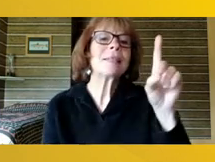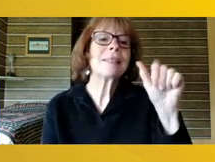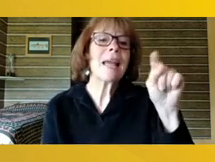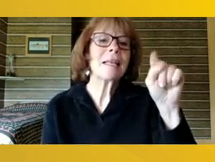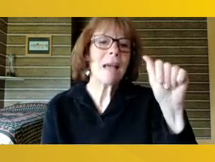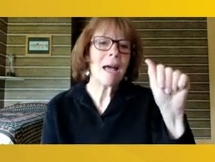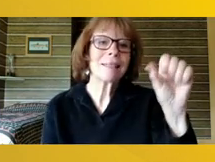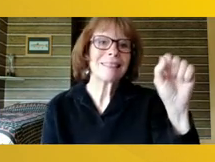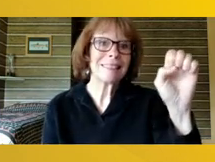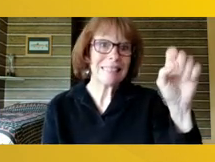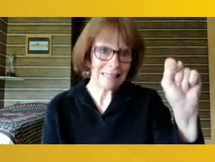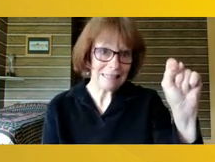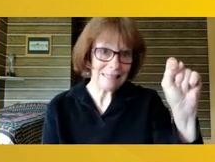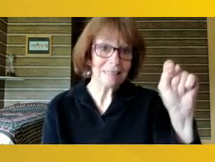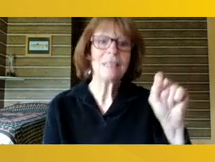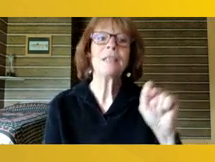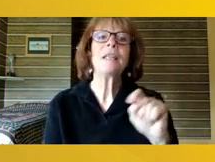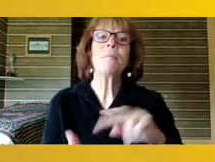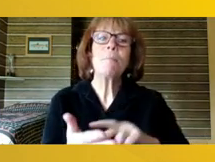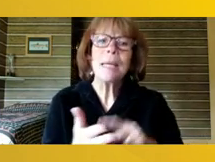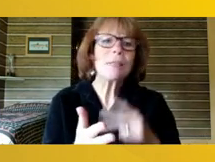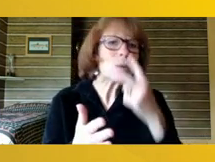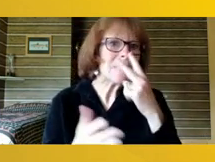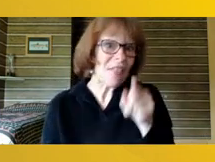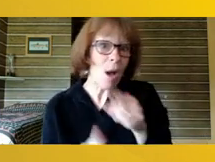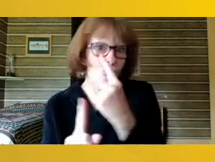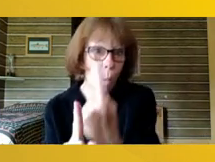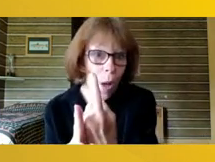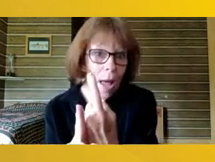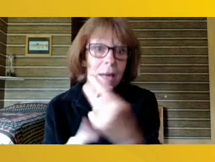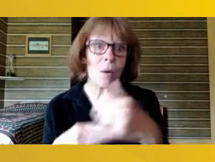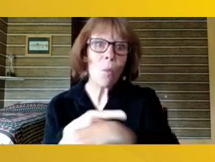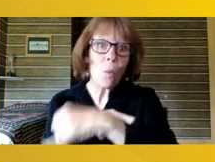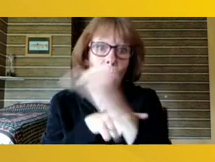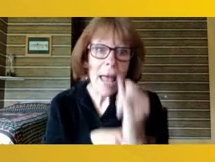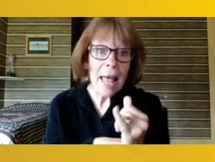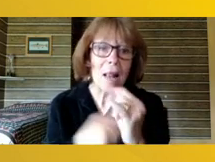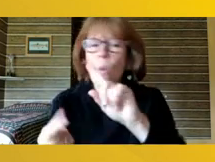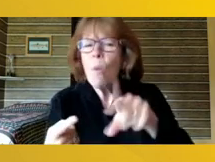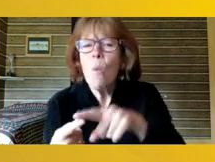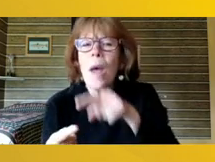can better understand when and where whales migrate over the year.